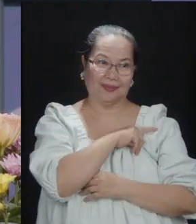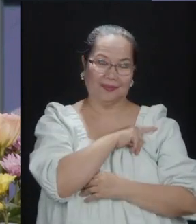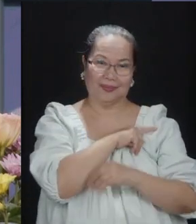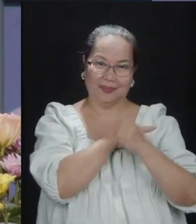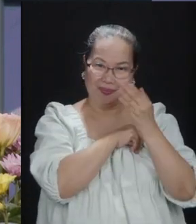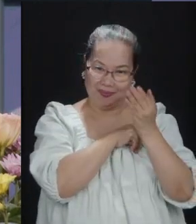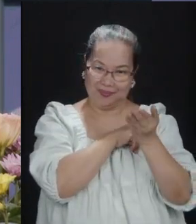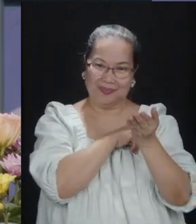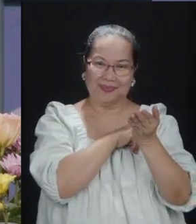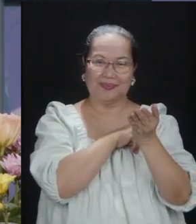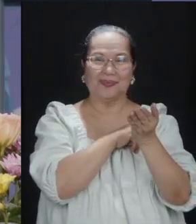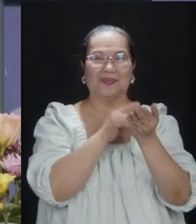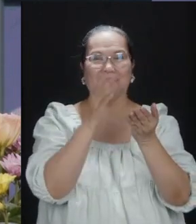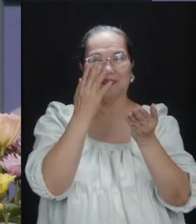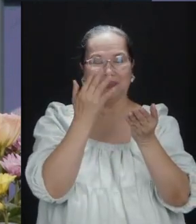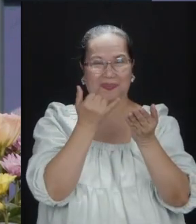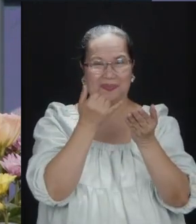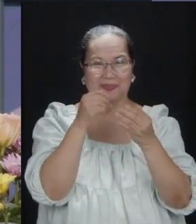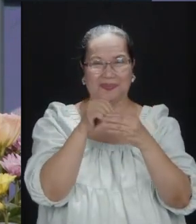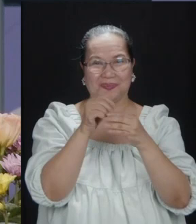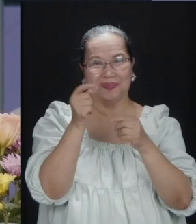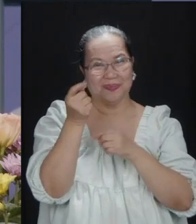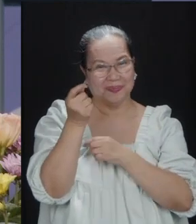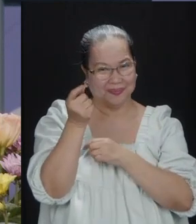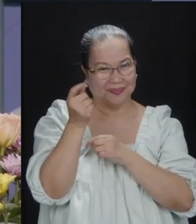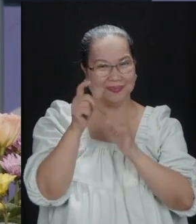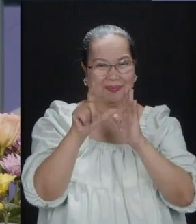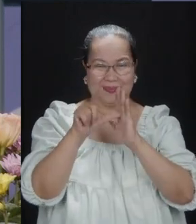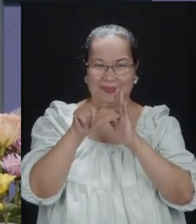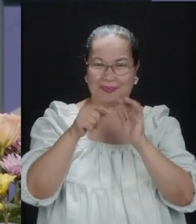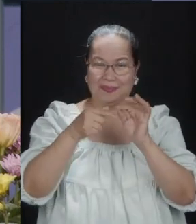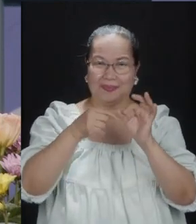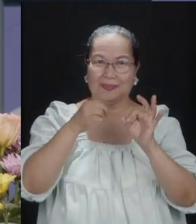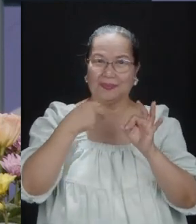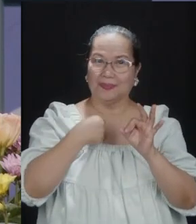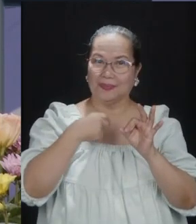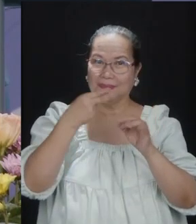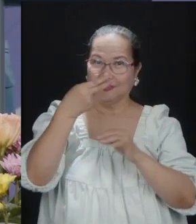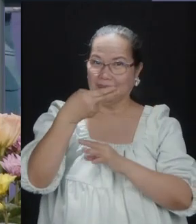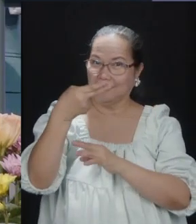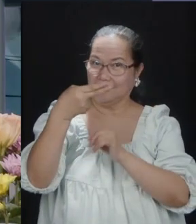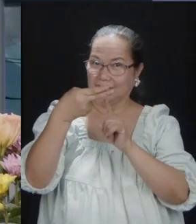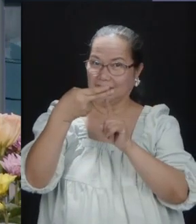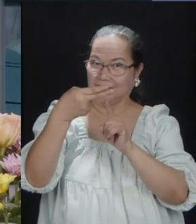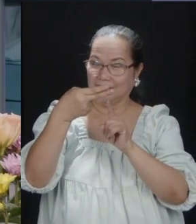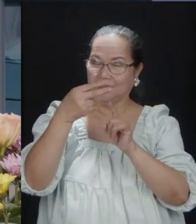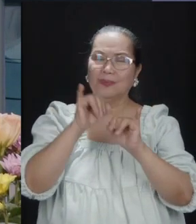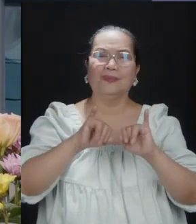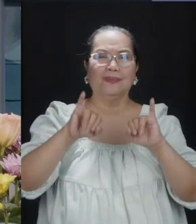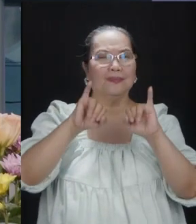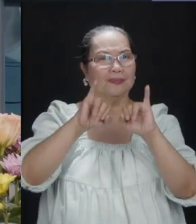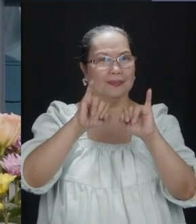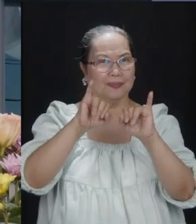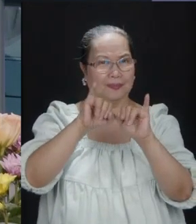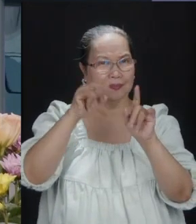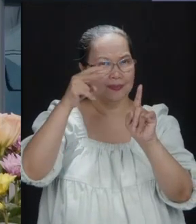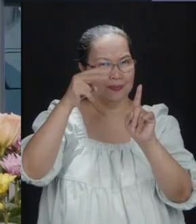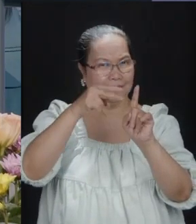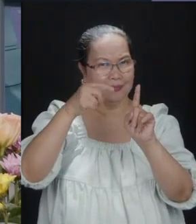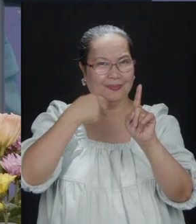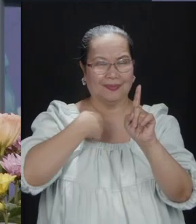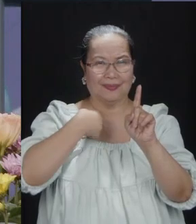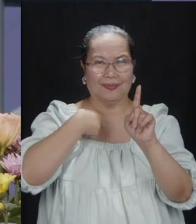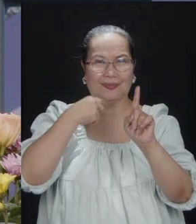I'll tell you why in a bit. So Hannah was a significant figure in the history of God's people.